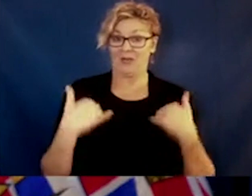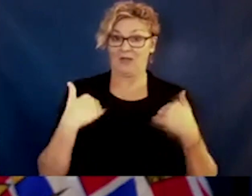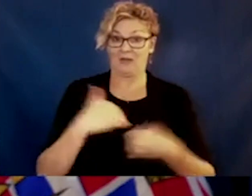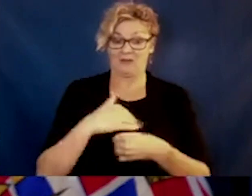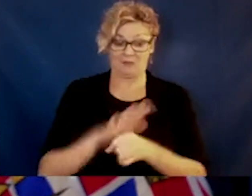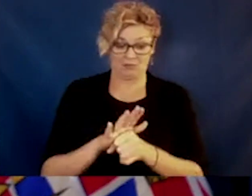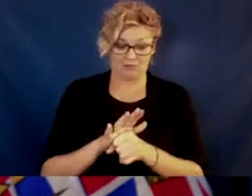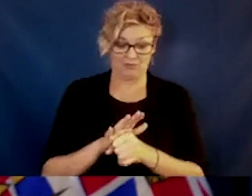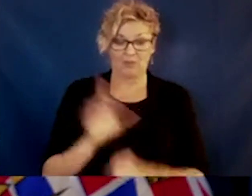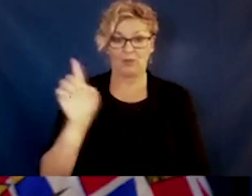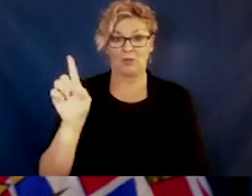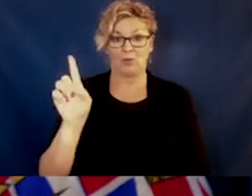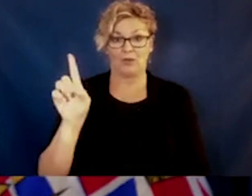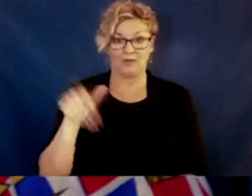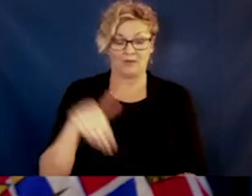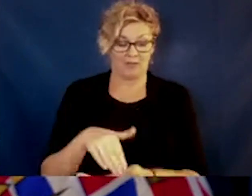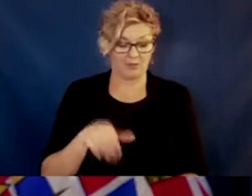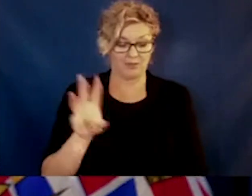ICU.